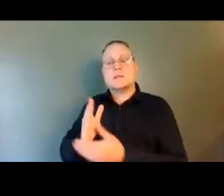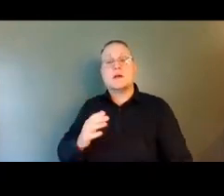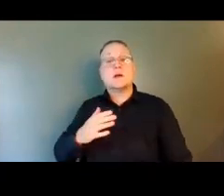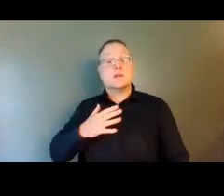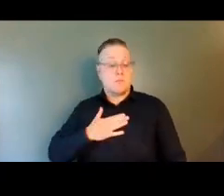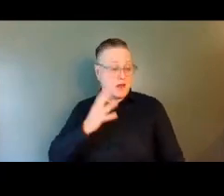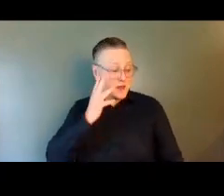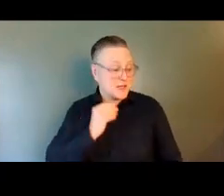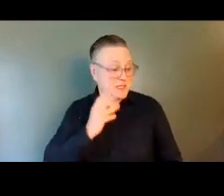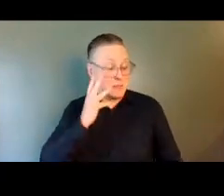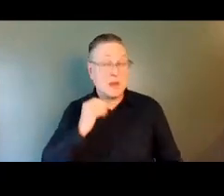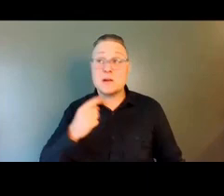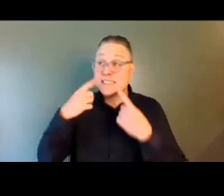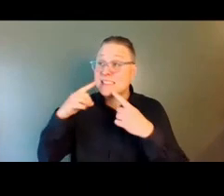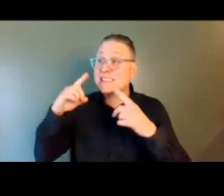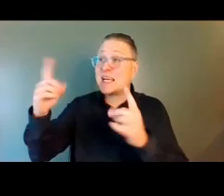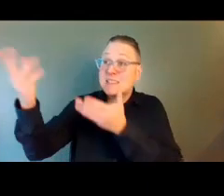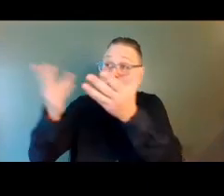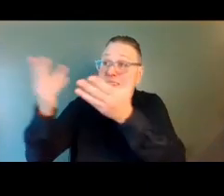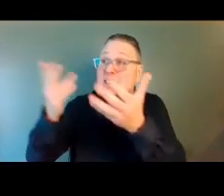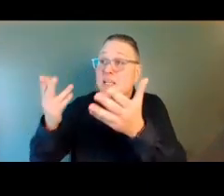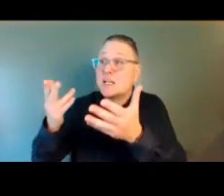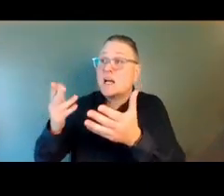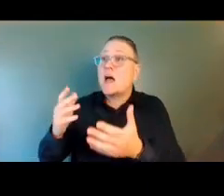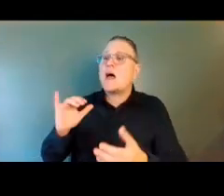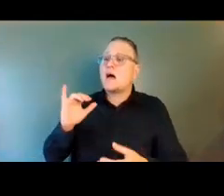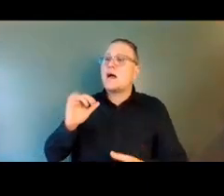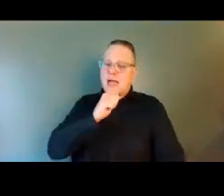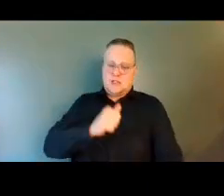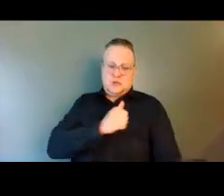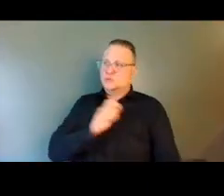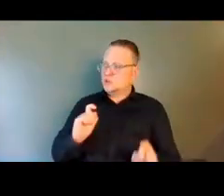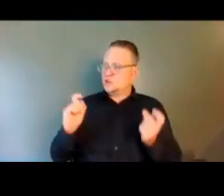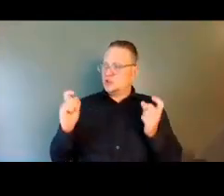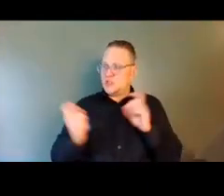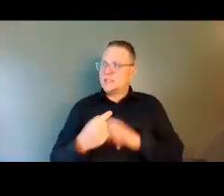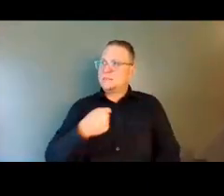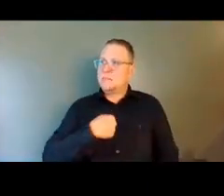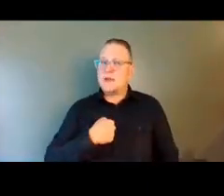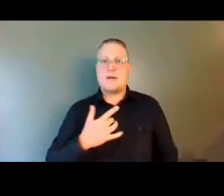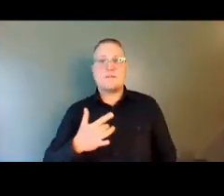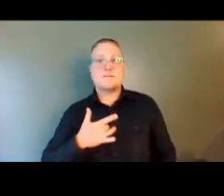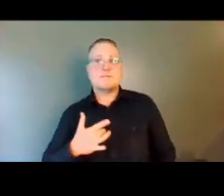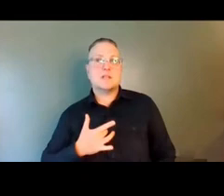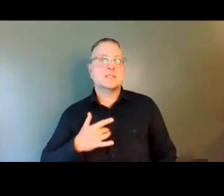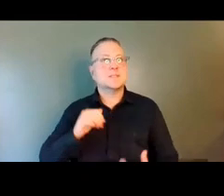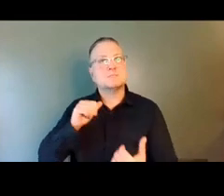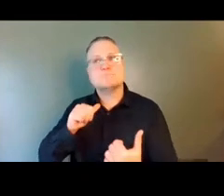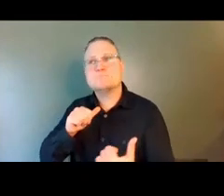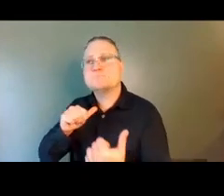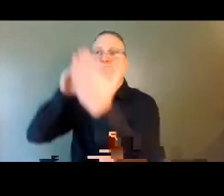feeling disabled to more like living with a disability. And when I can do that